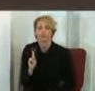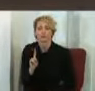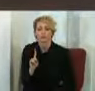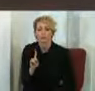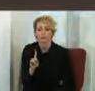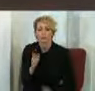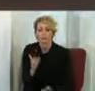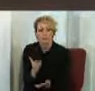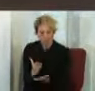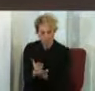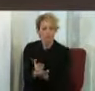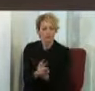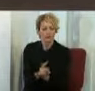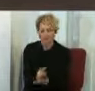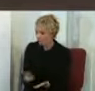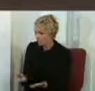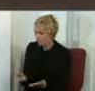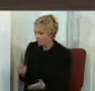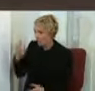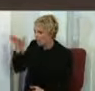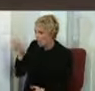account and saying,